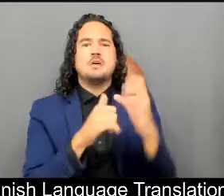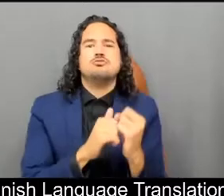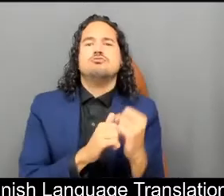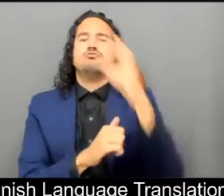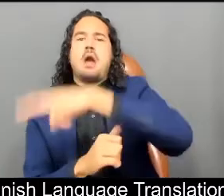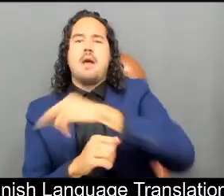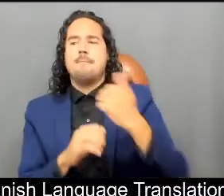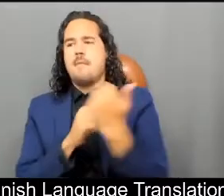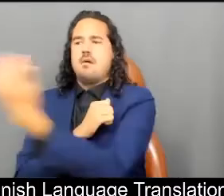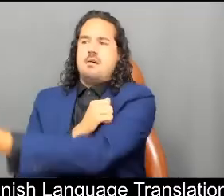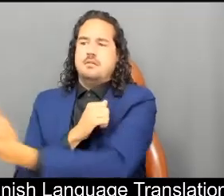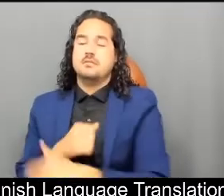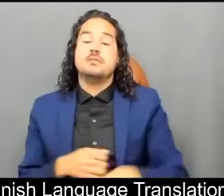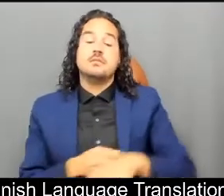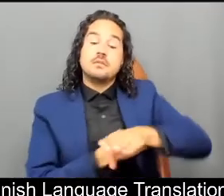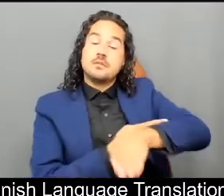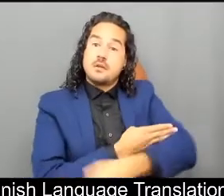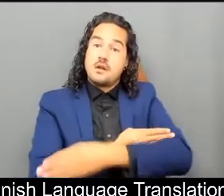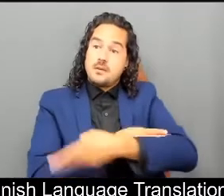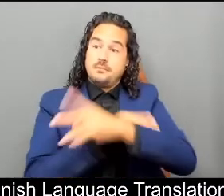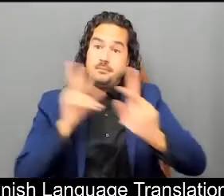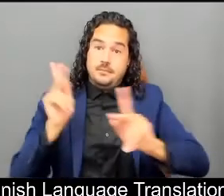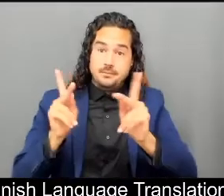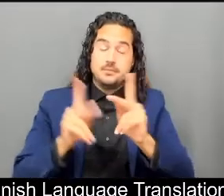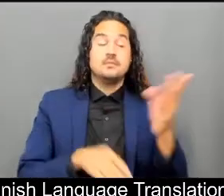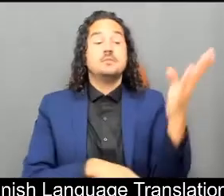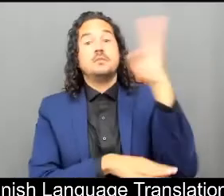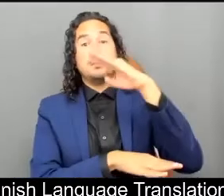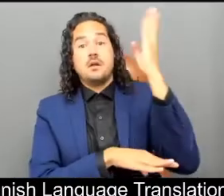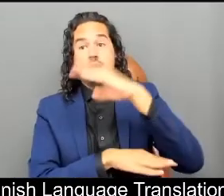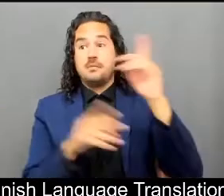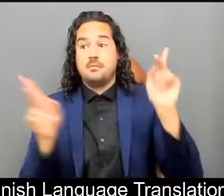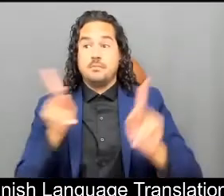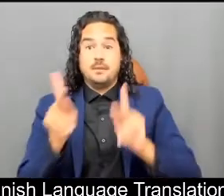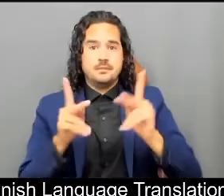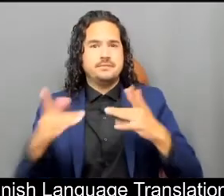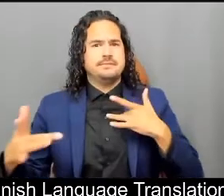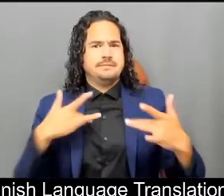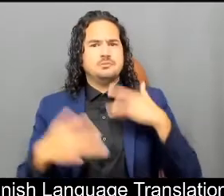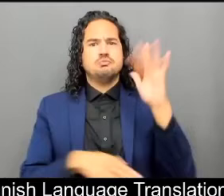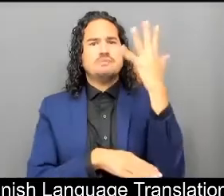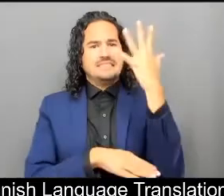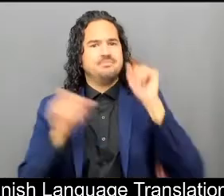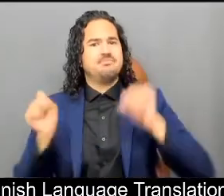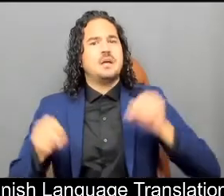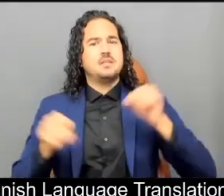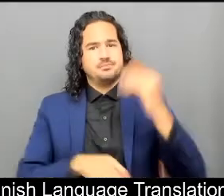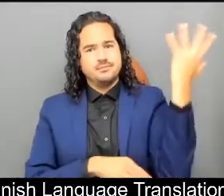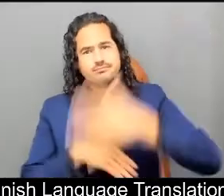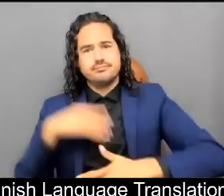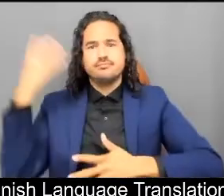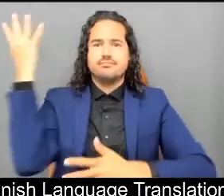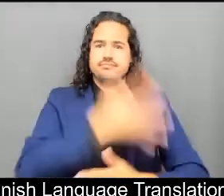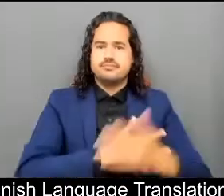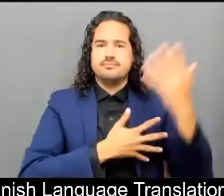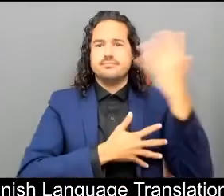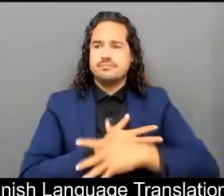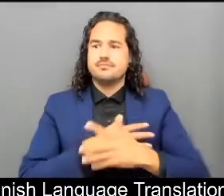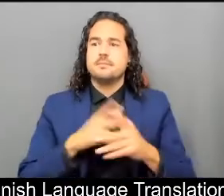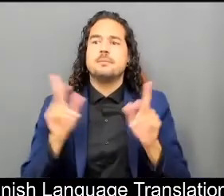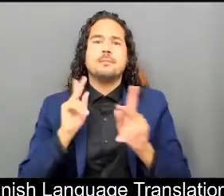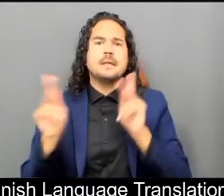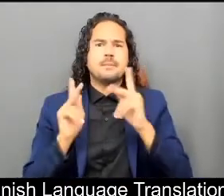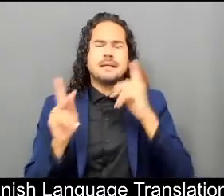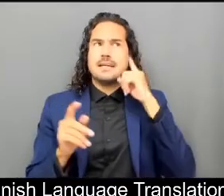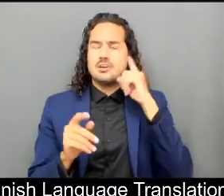shifters, the falling trees. Night shift continues to report, just like day shift does, they continually hear trees